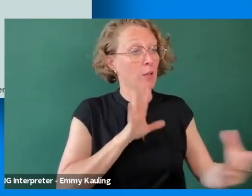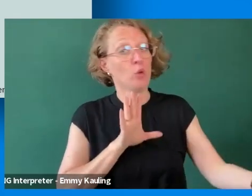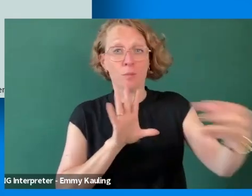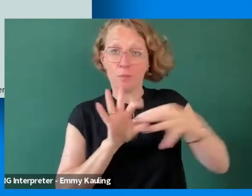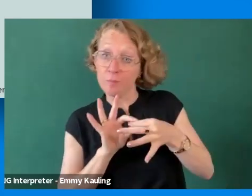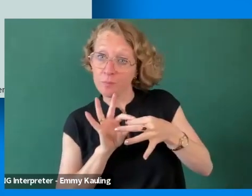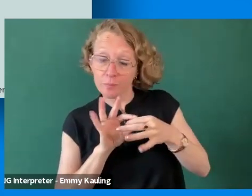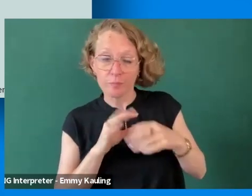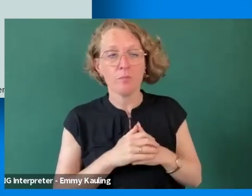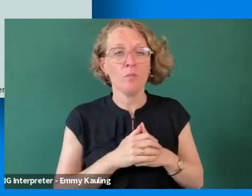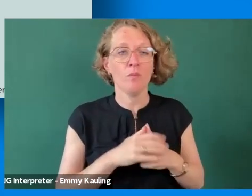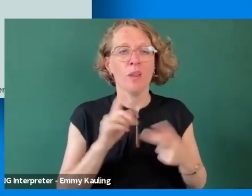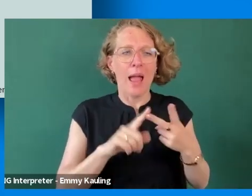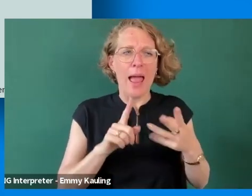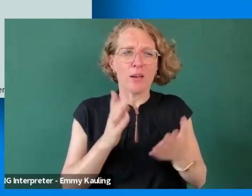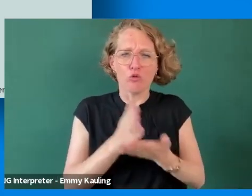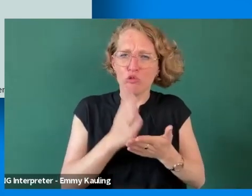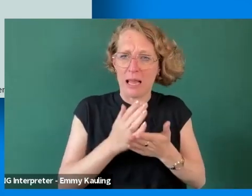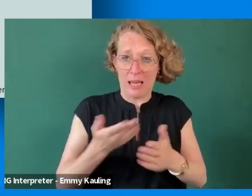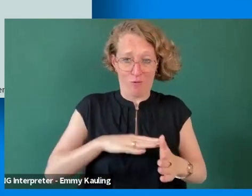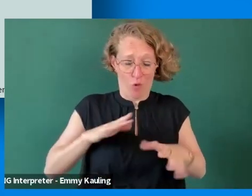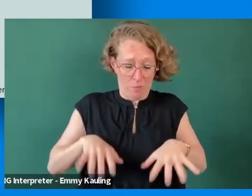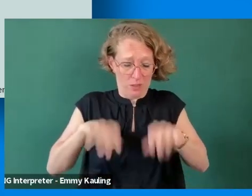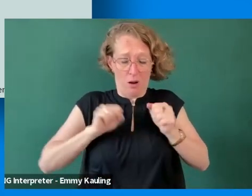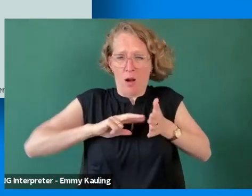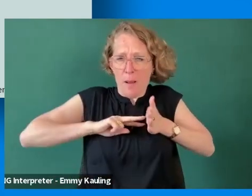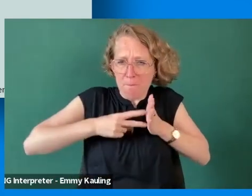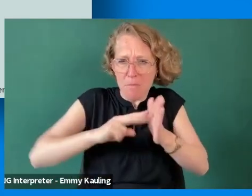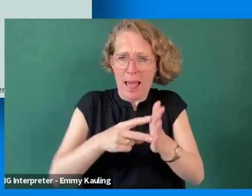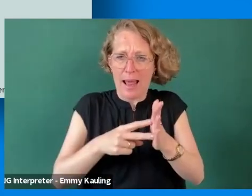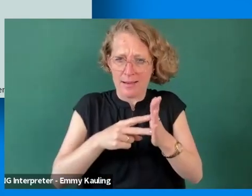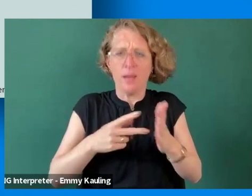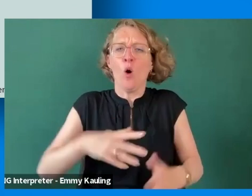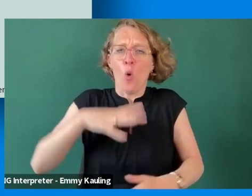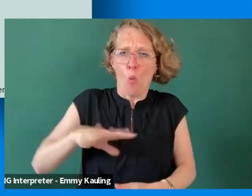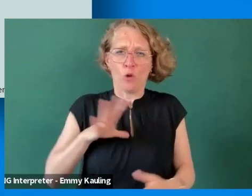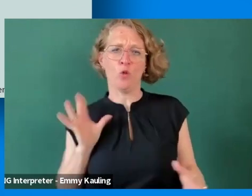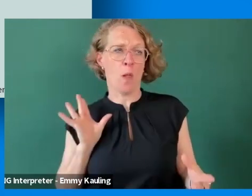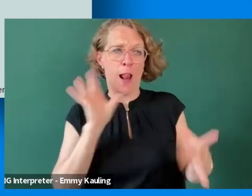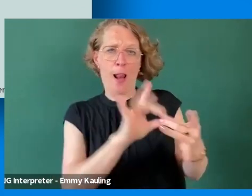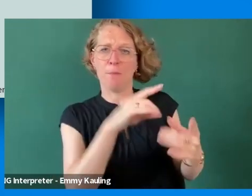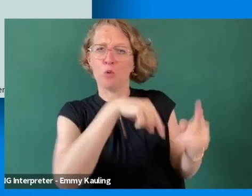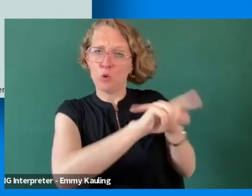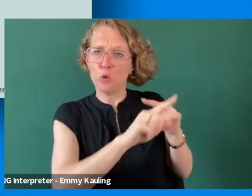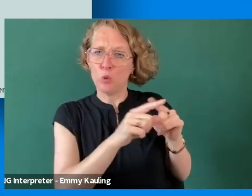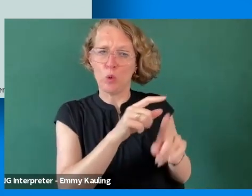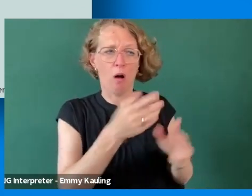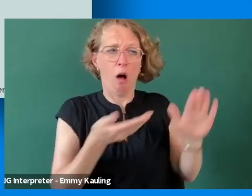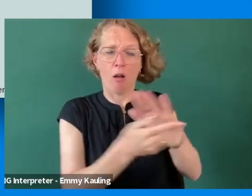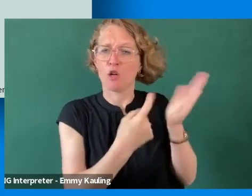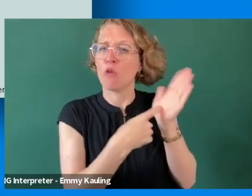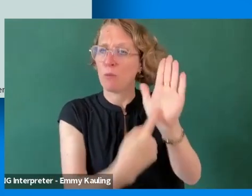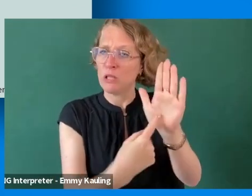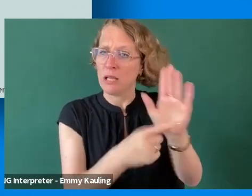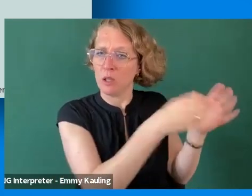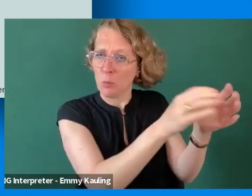for funding, and planning right from the outset to reach out to those underrepresented communities via intermediary organisations,